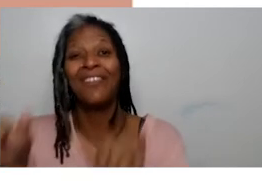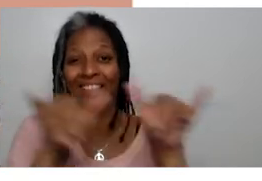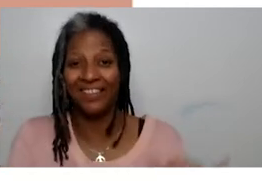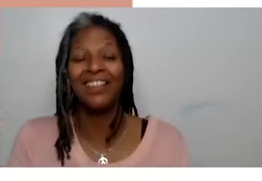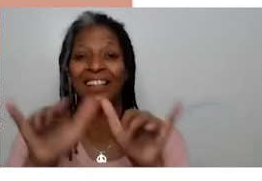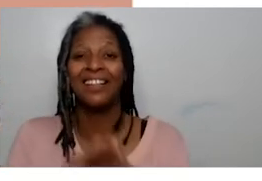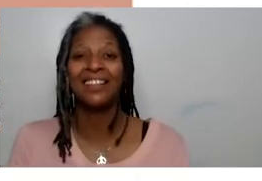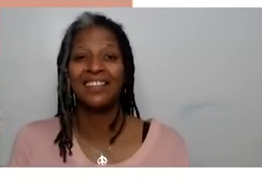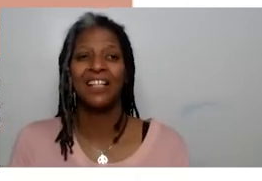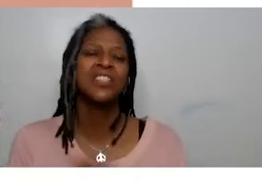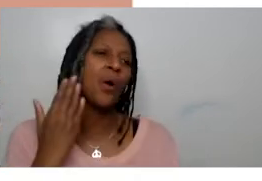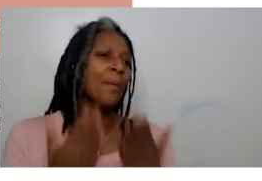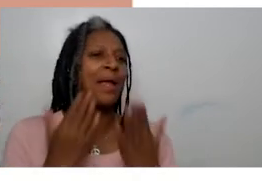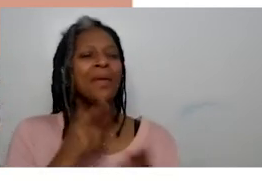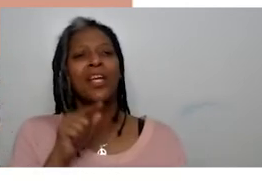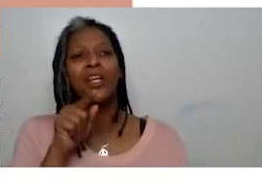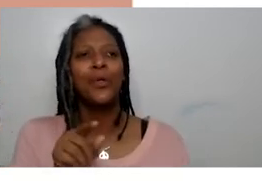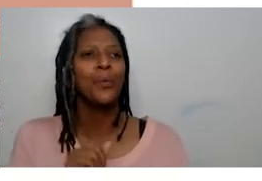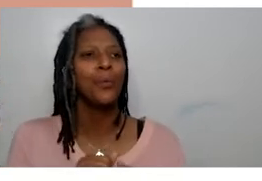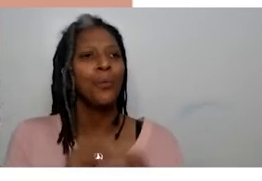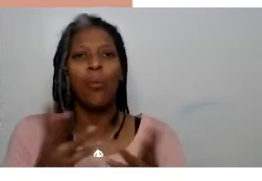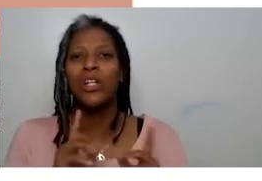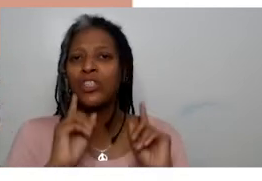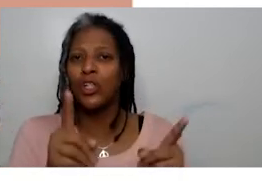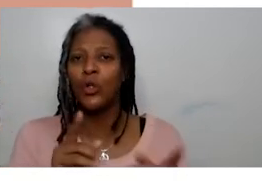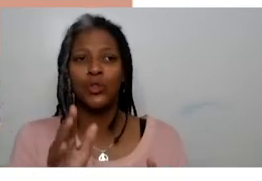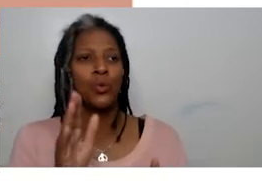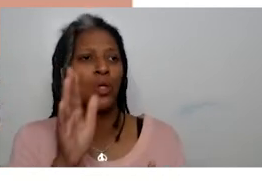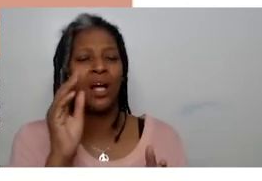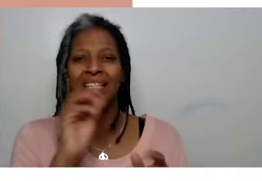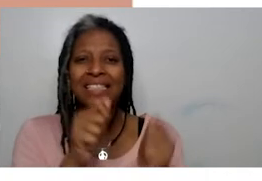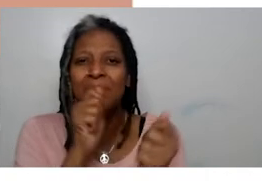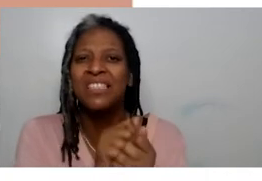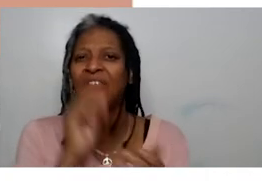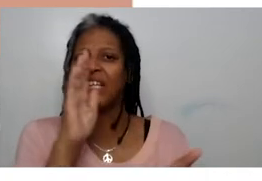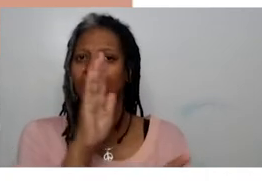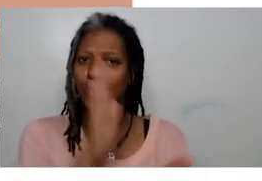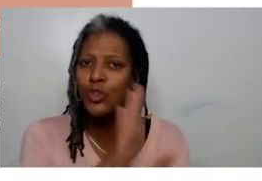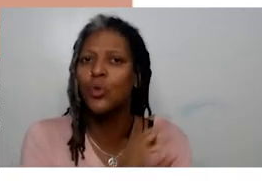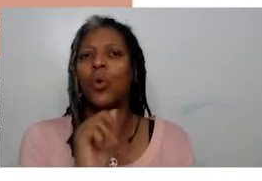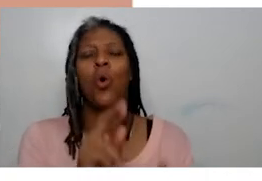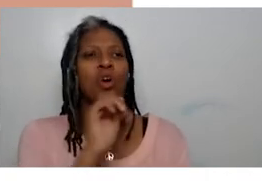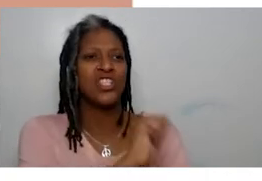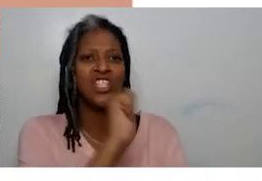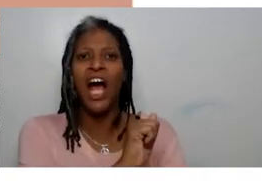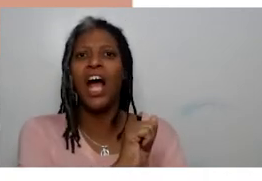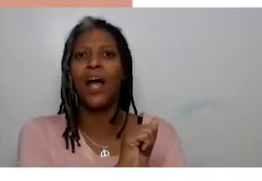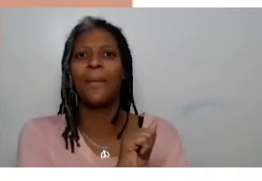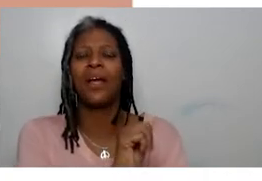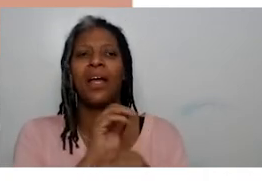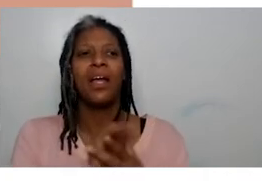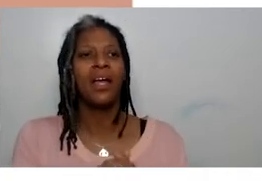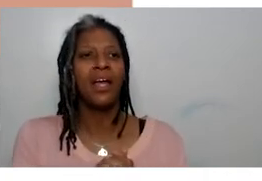whole life to get into that school, or you've worked your whole life to get into that job. And then someone may come along and say, oh, you only got the job